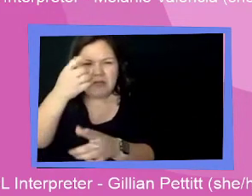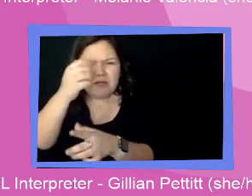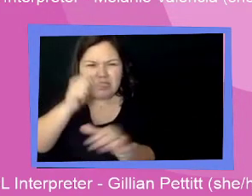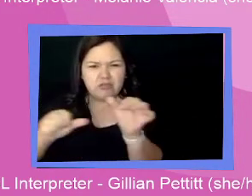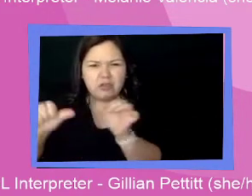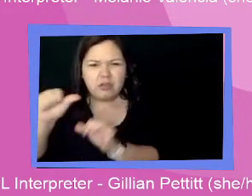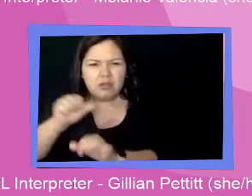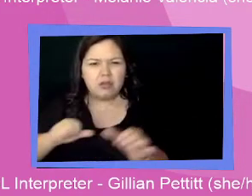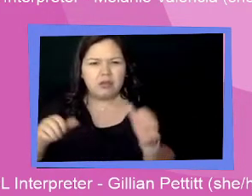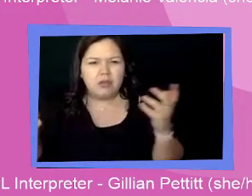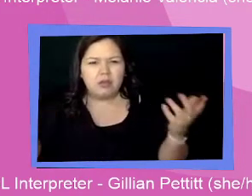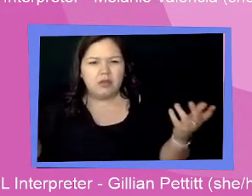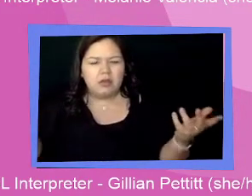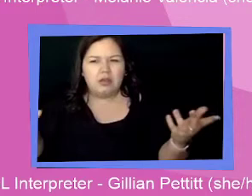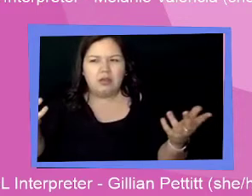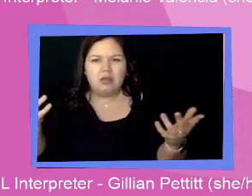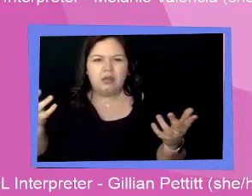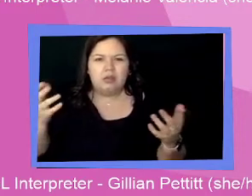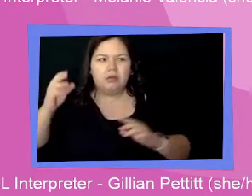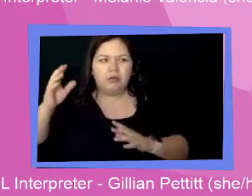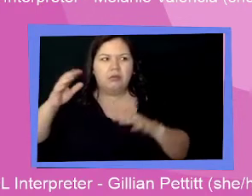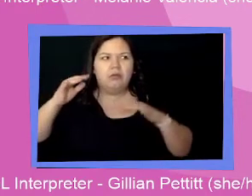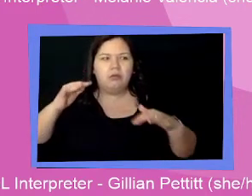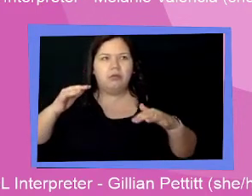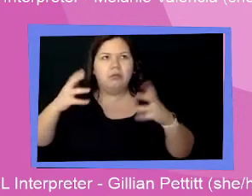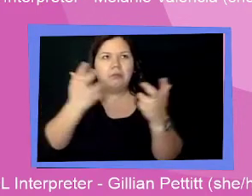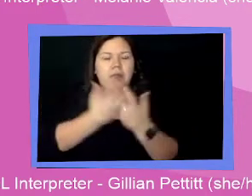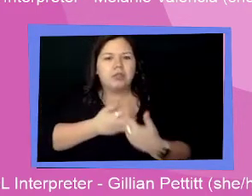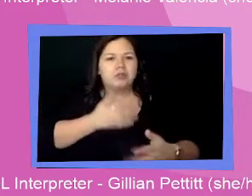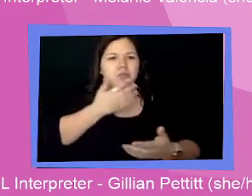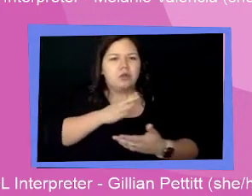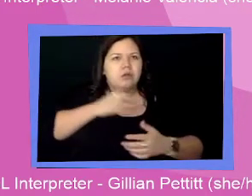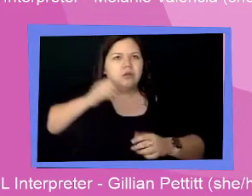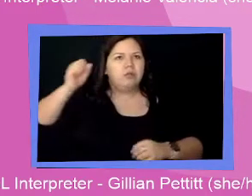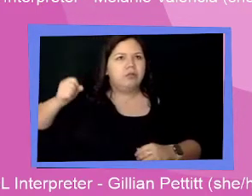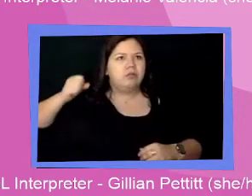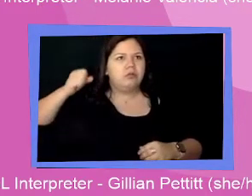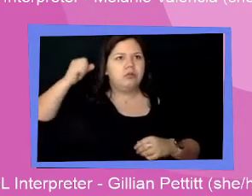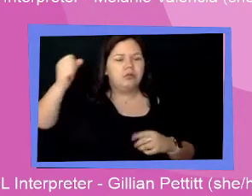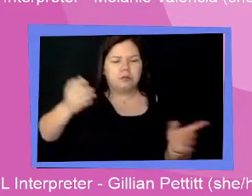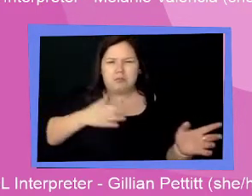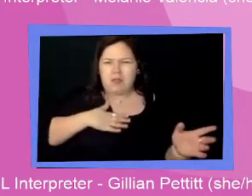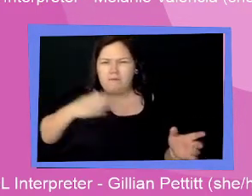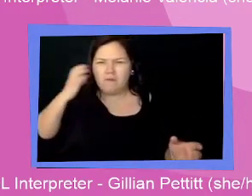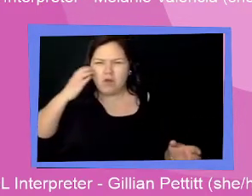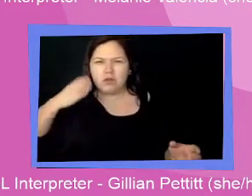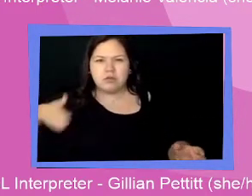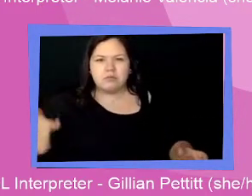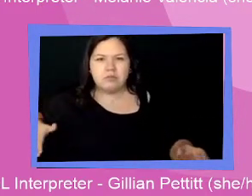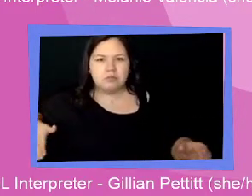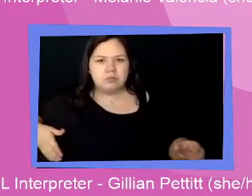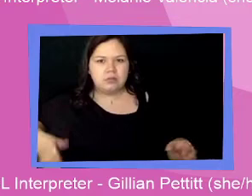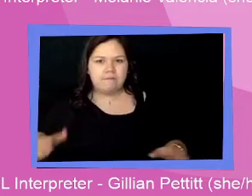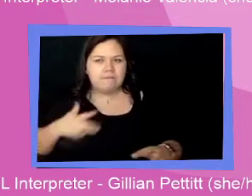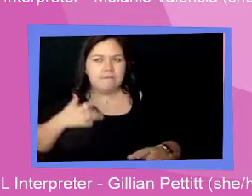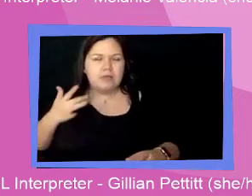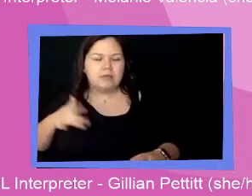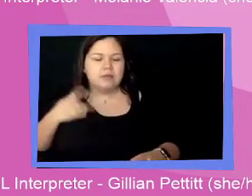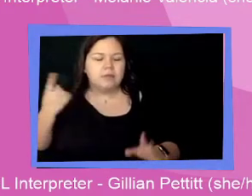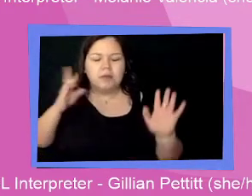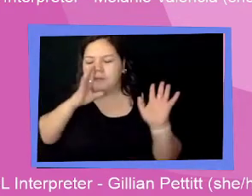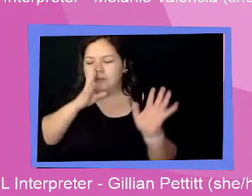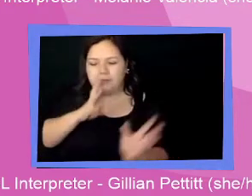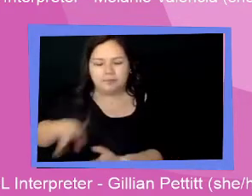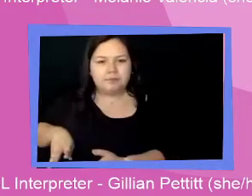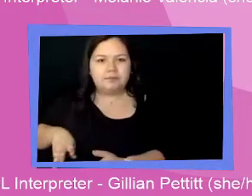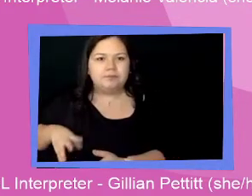Oop, oop, oop. My phone vibrates in my pocket. I ignore it.